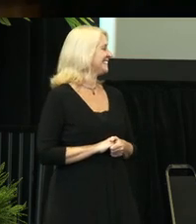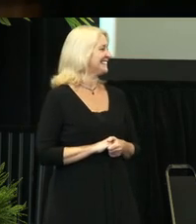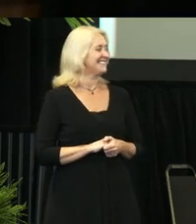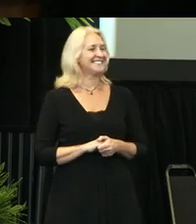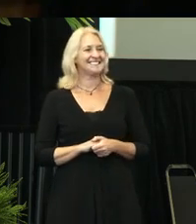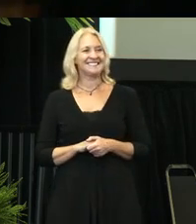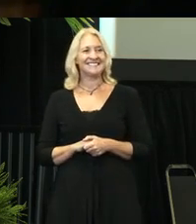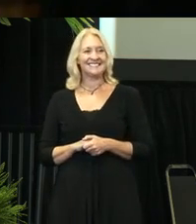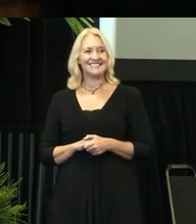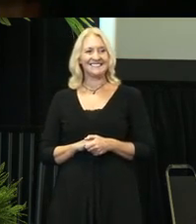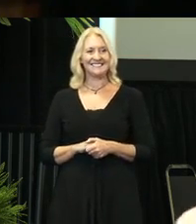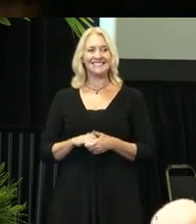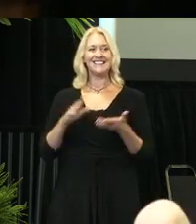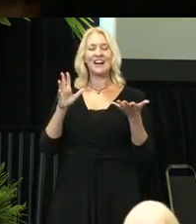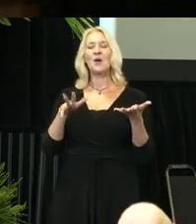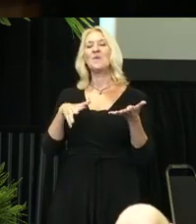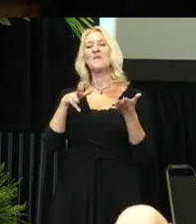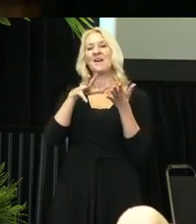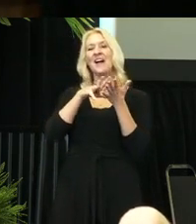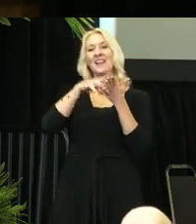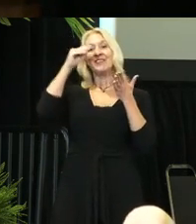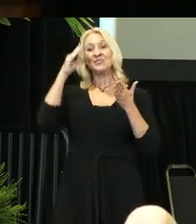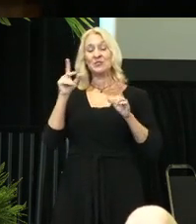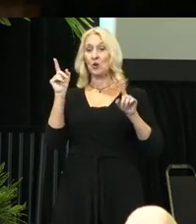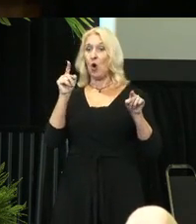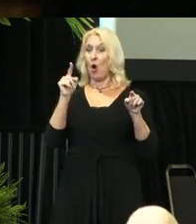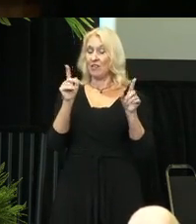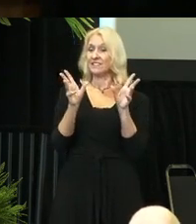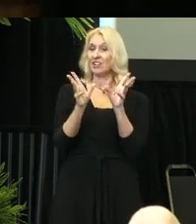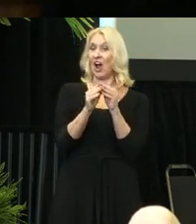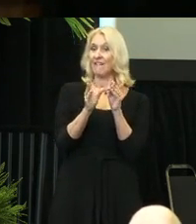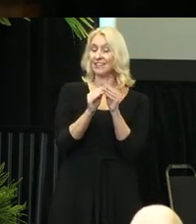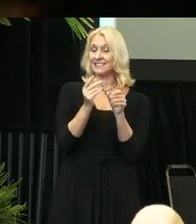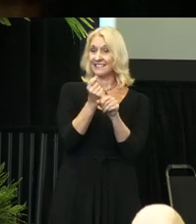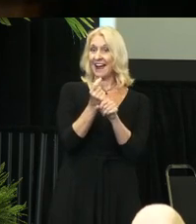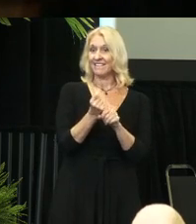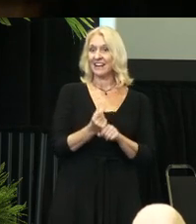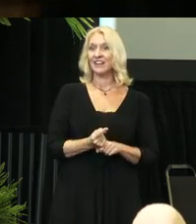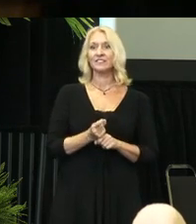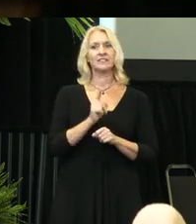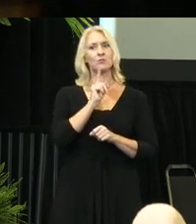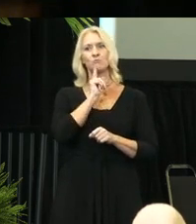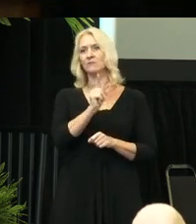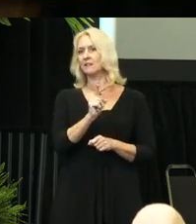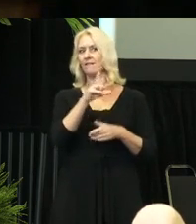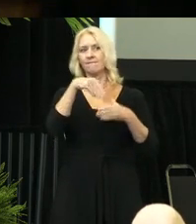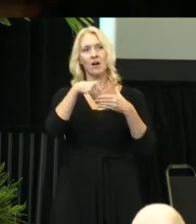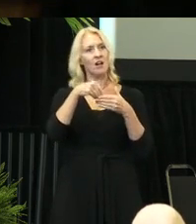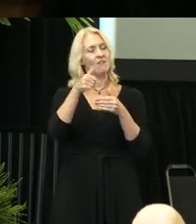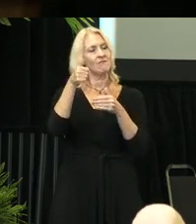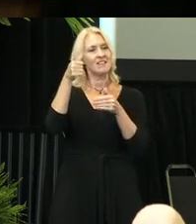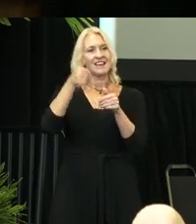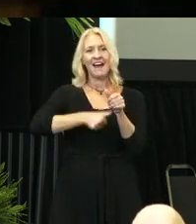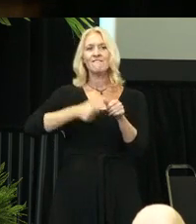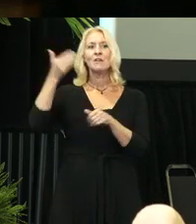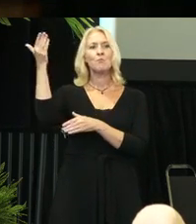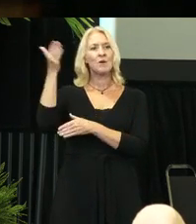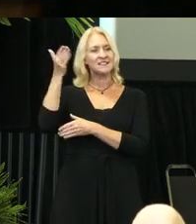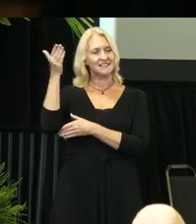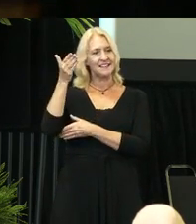The students who attend this conference each year, they are absolutely engaged with each presentation they attend. But why is